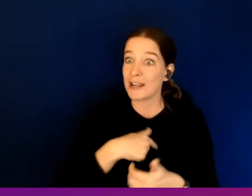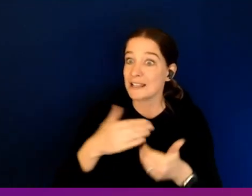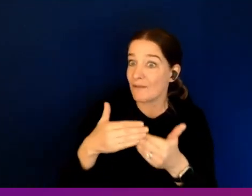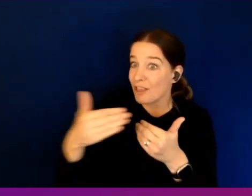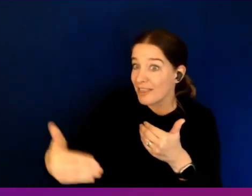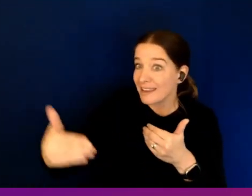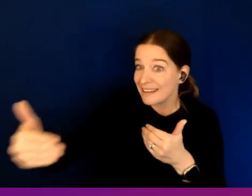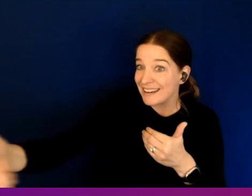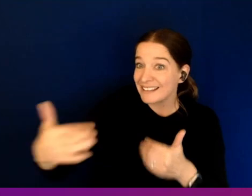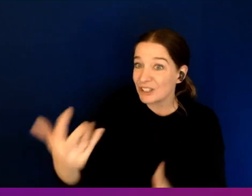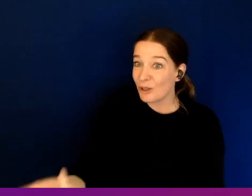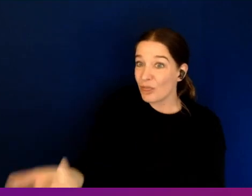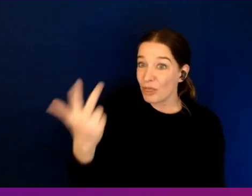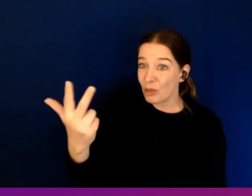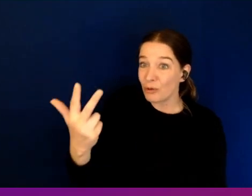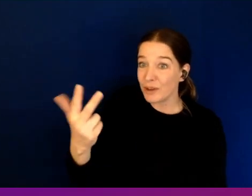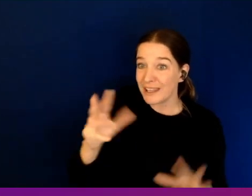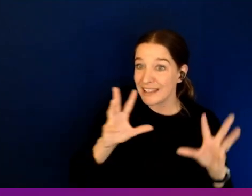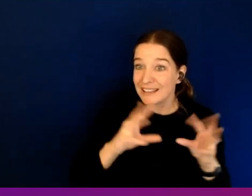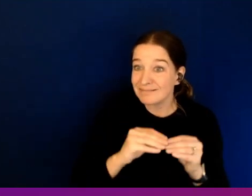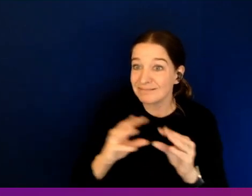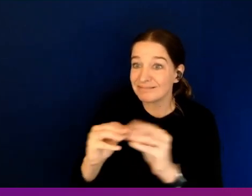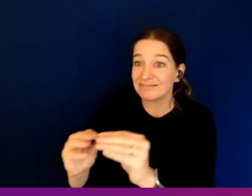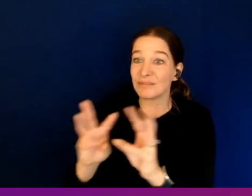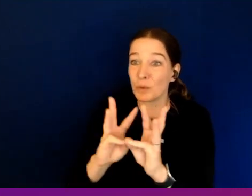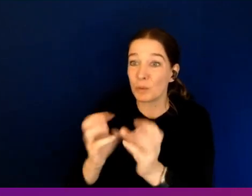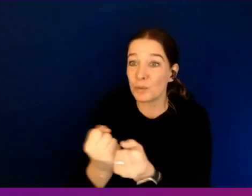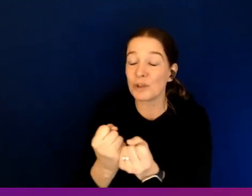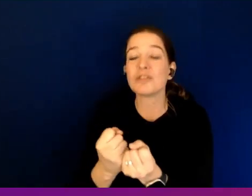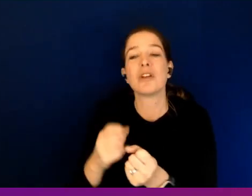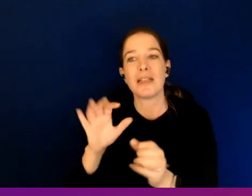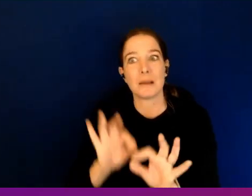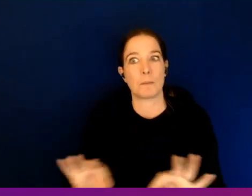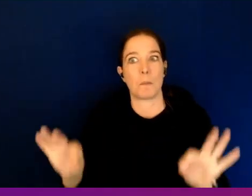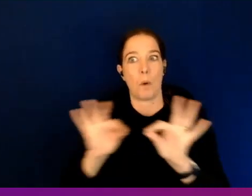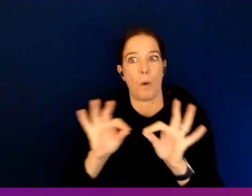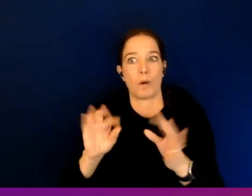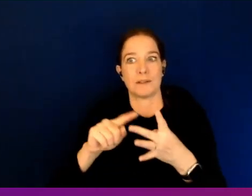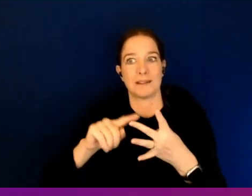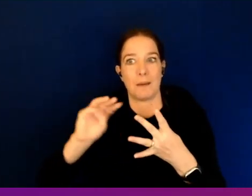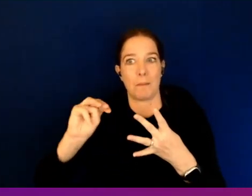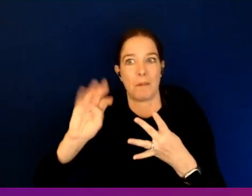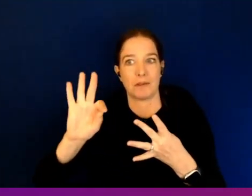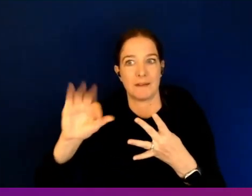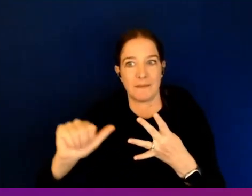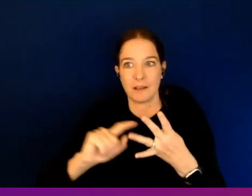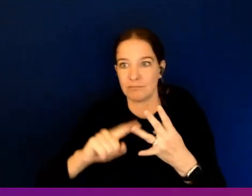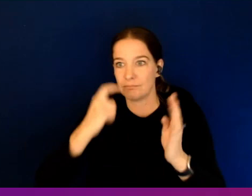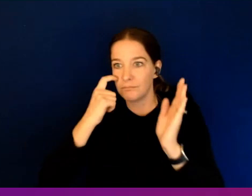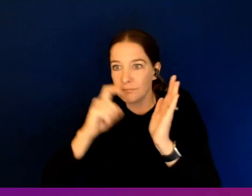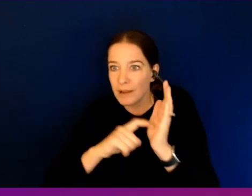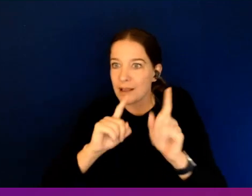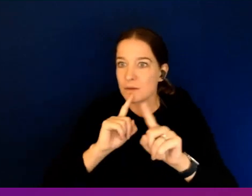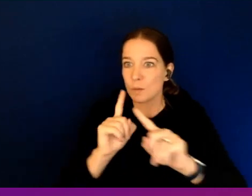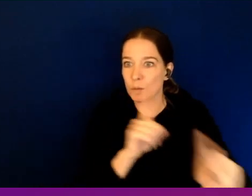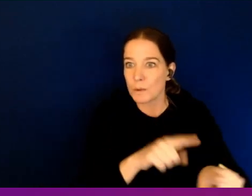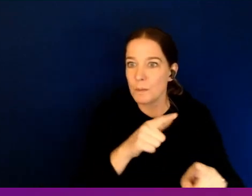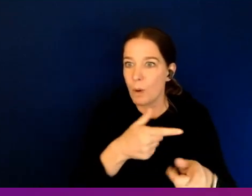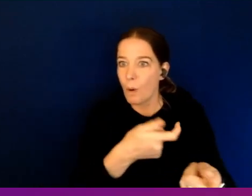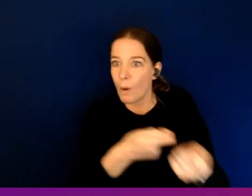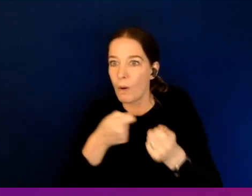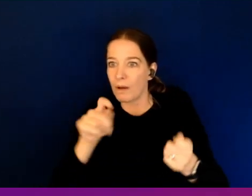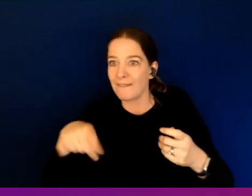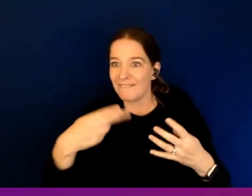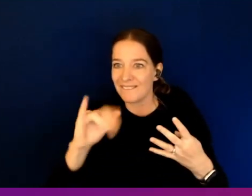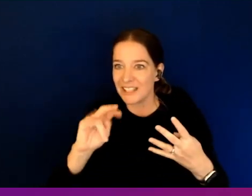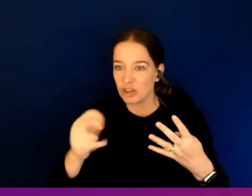this webinar series, which will cover the importance of multi-factor authentication, how to recognize and report phishing, and the